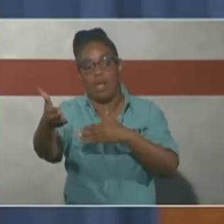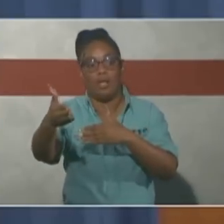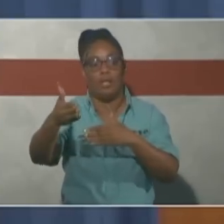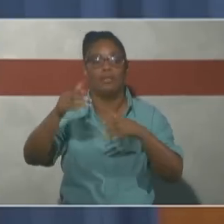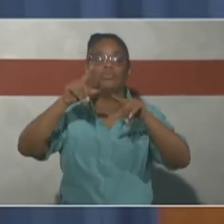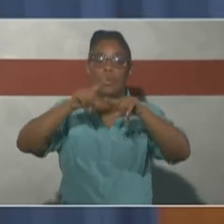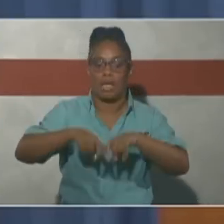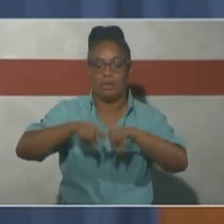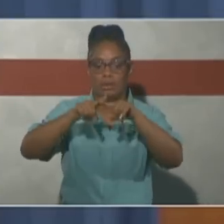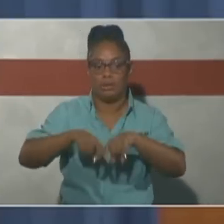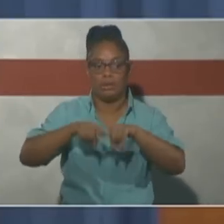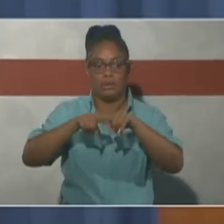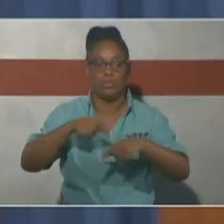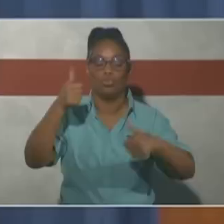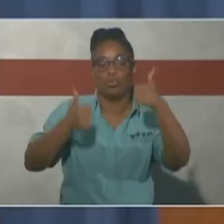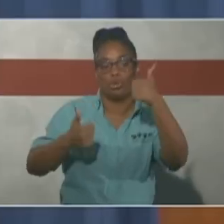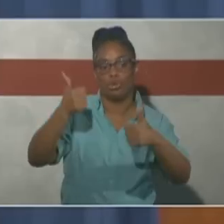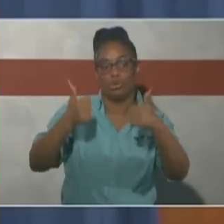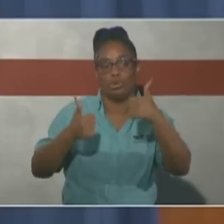that clarifies a little bit.